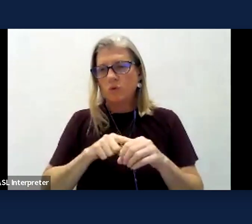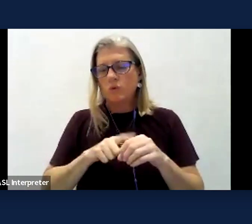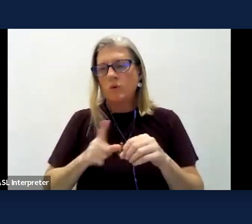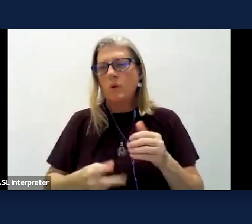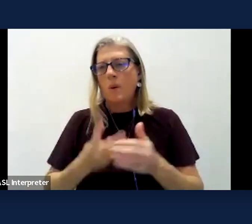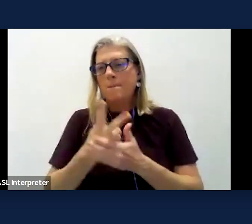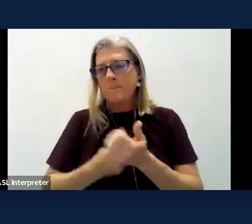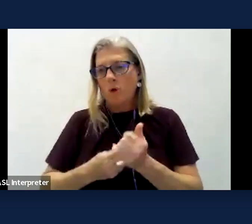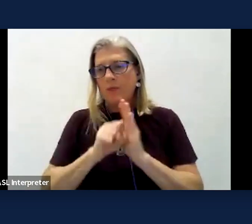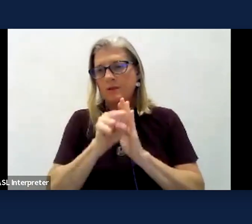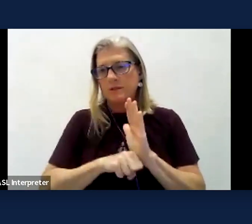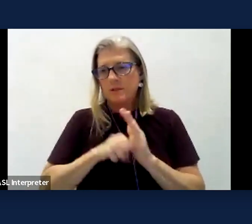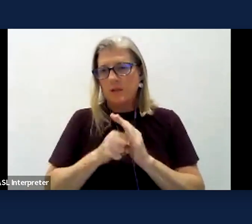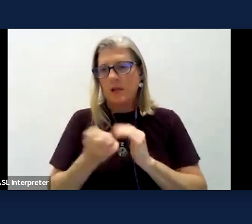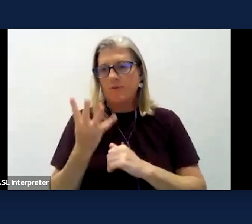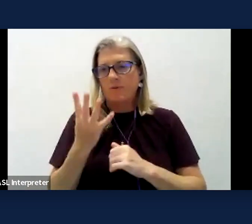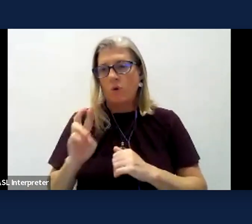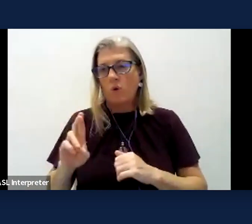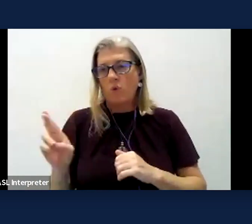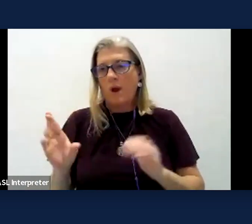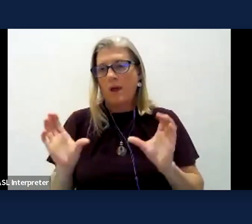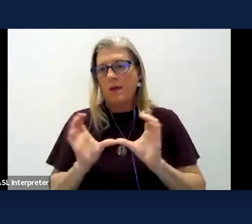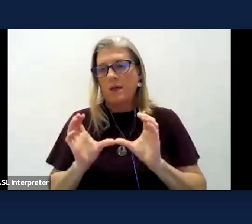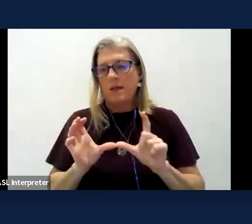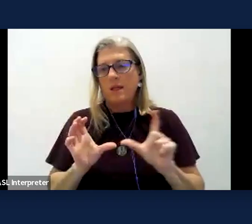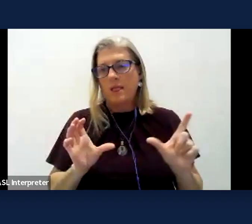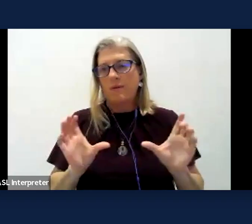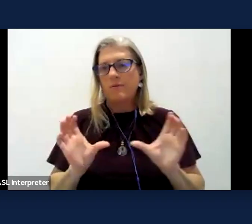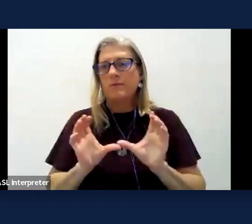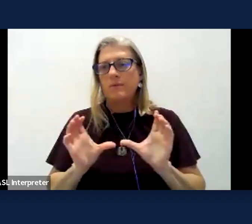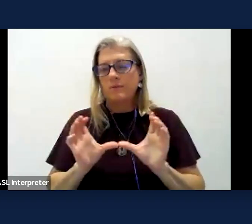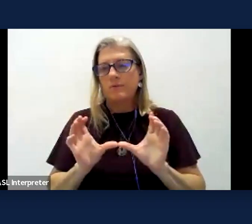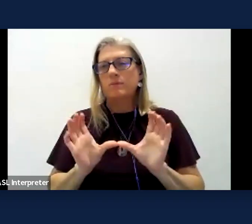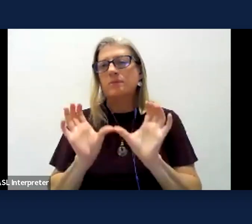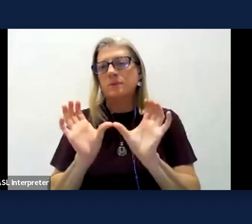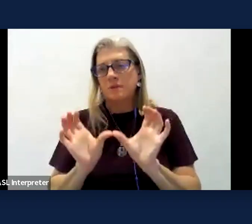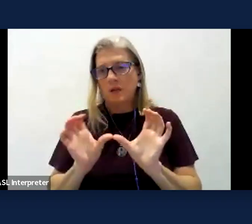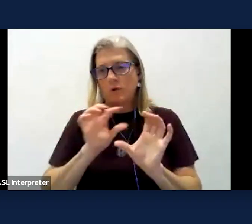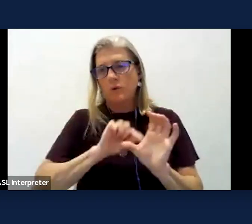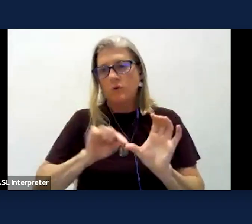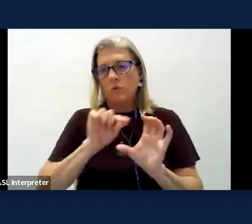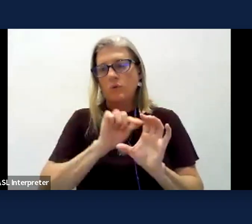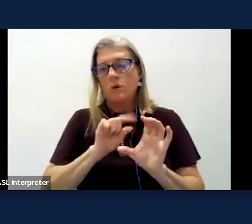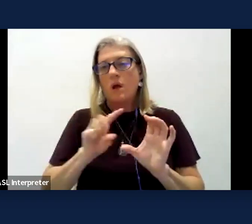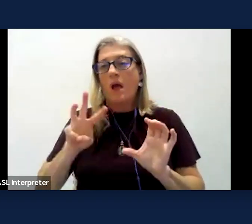both stage 4s at both right and left ischiums, and also the sacrums. In fact, I'm a wound vac right